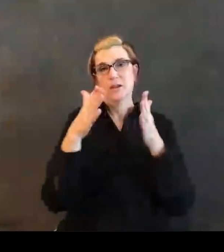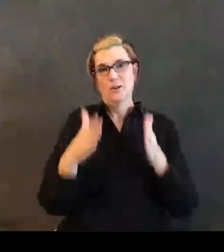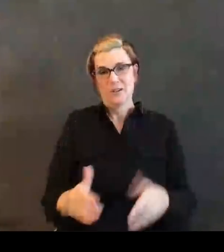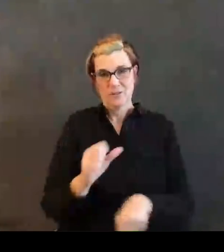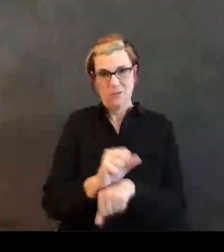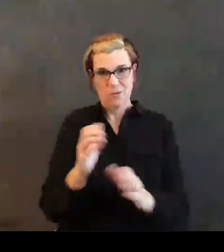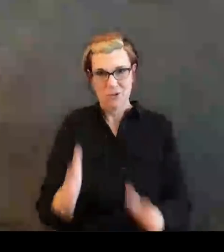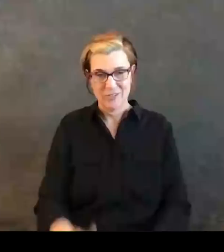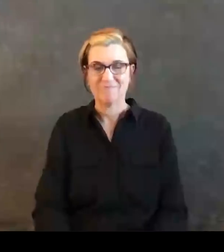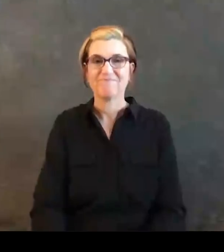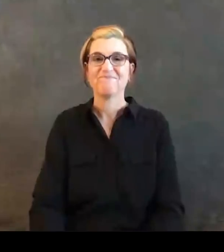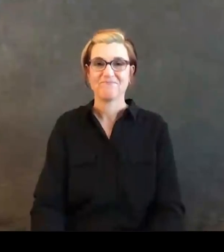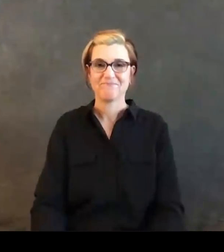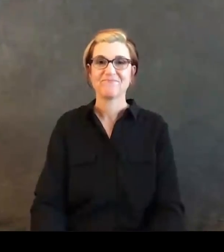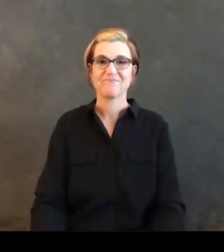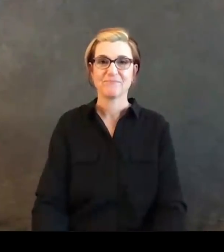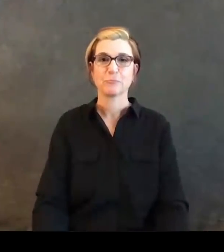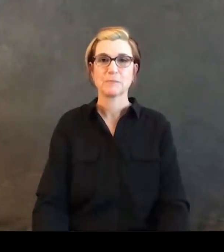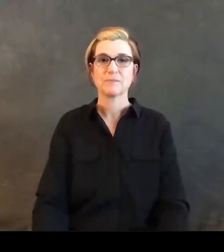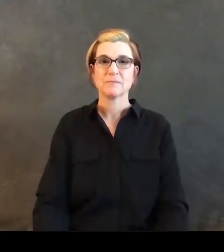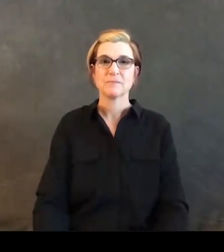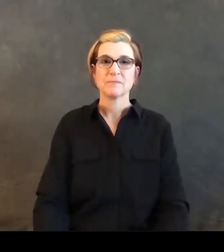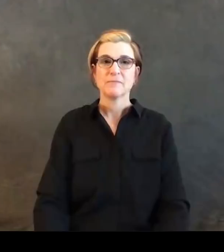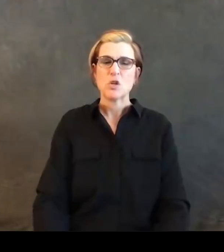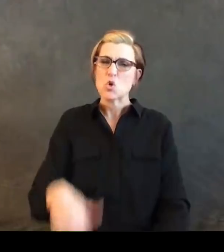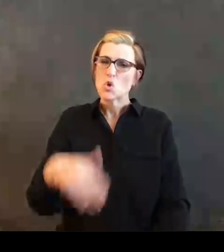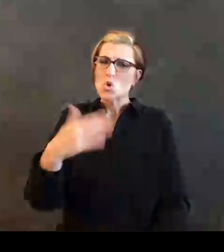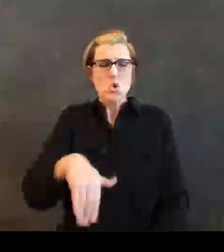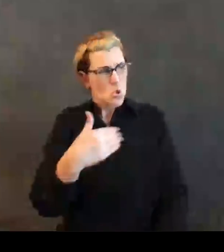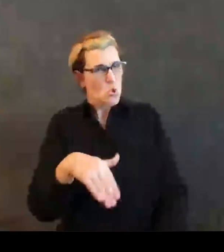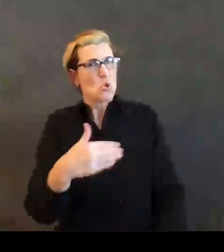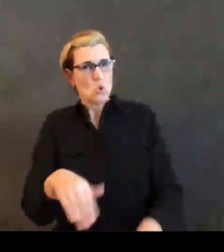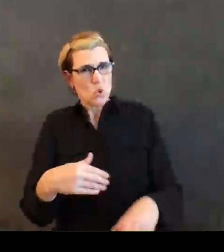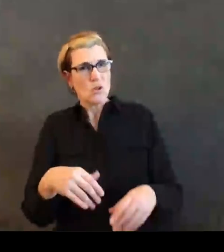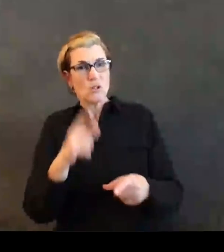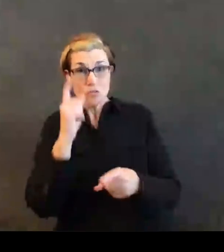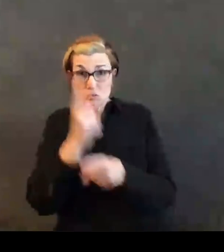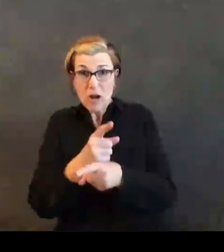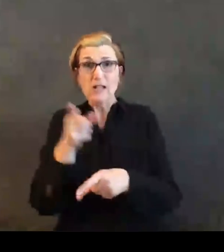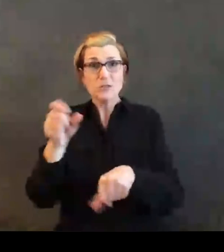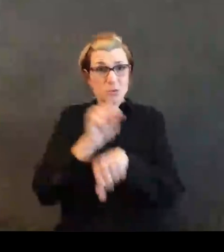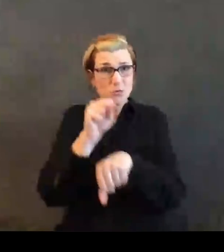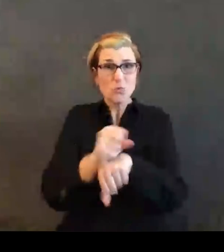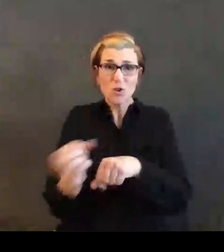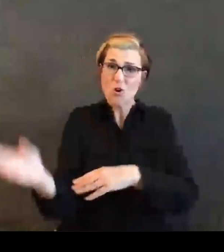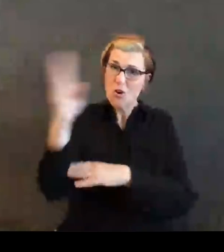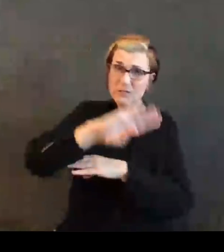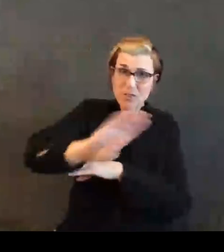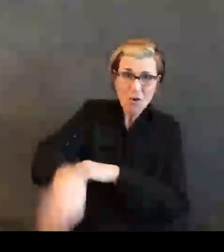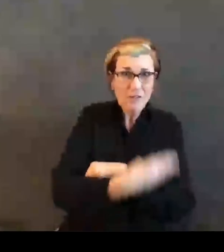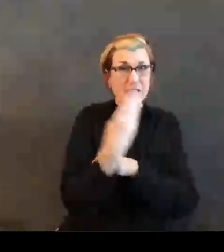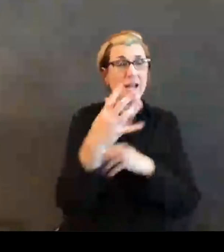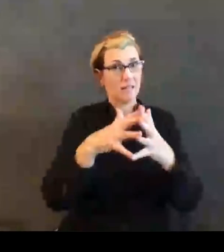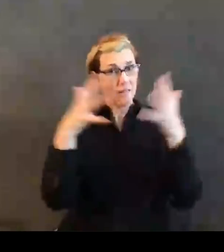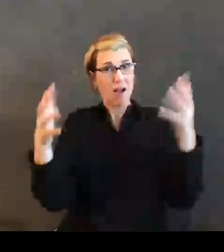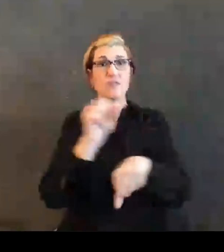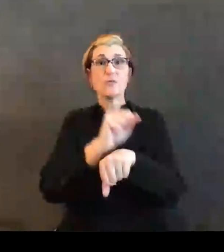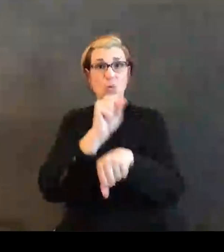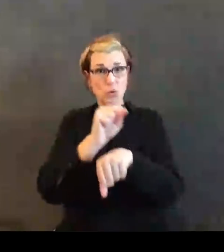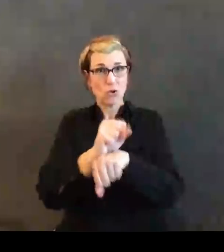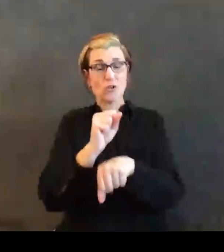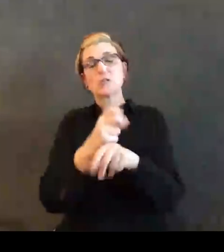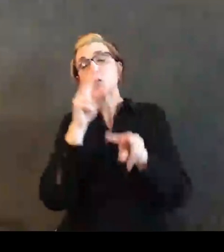job. Day and night, right? Day and night. That was a lot of work, and we'll see how it all goes. We